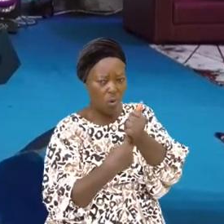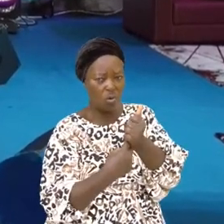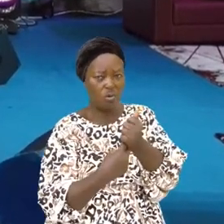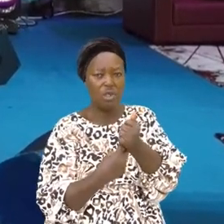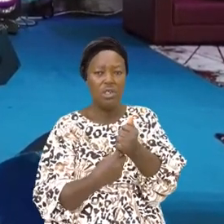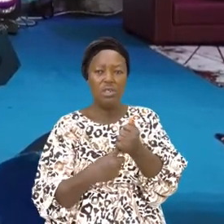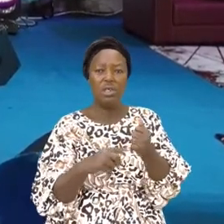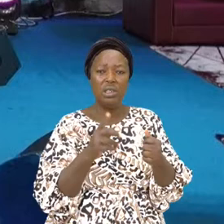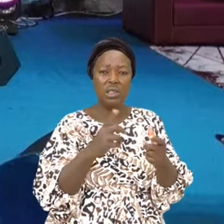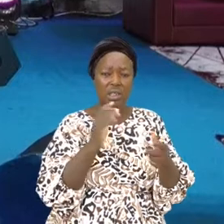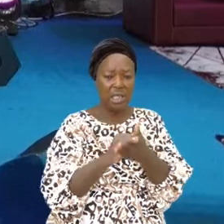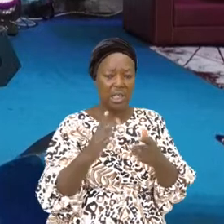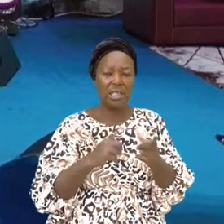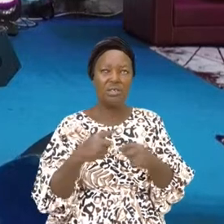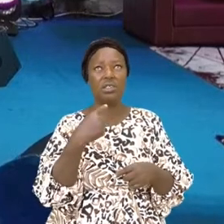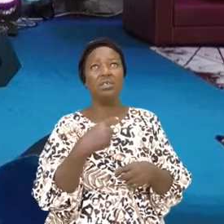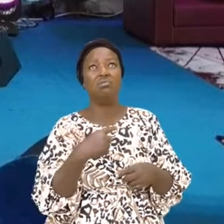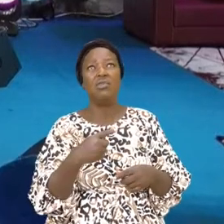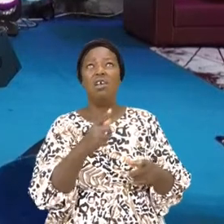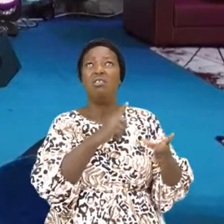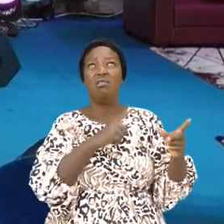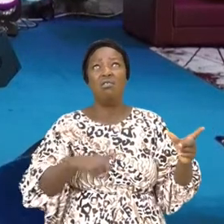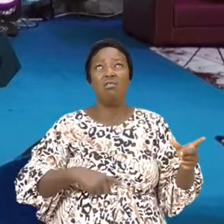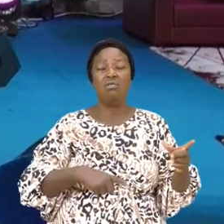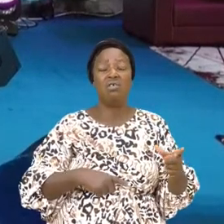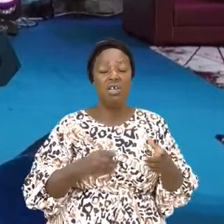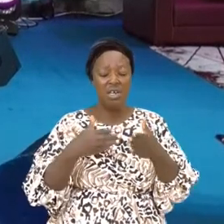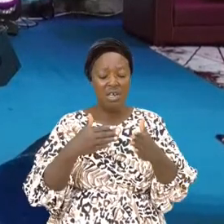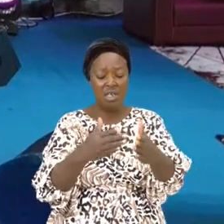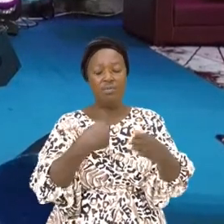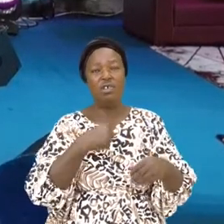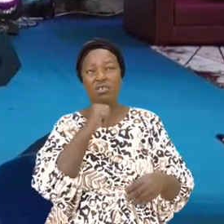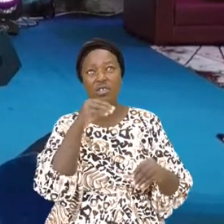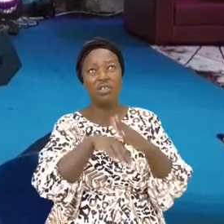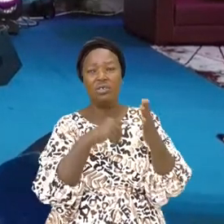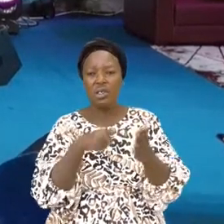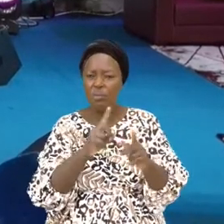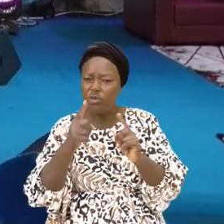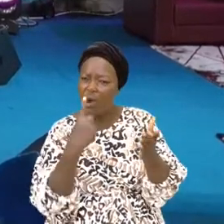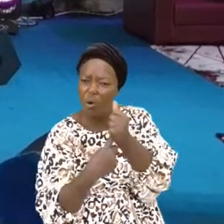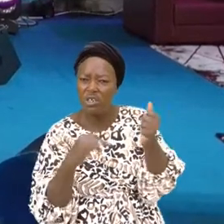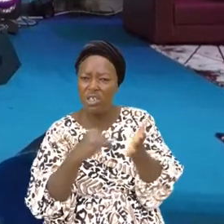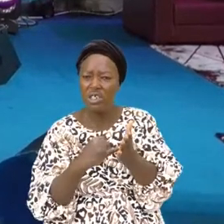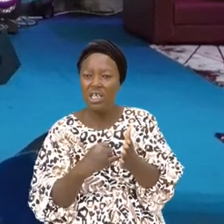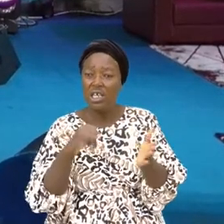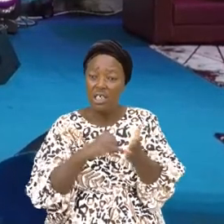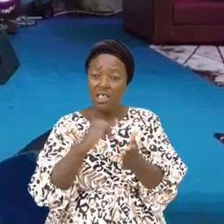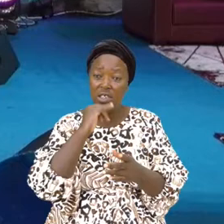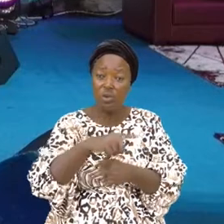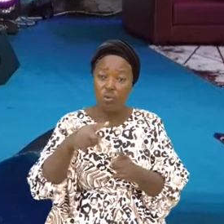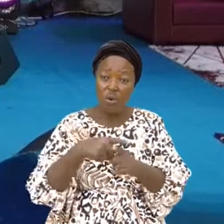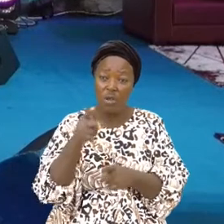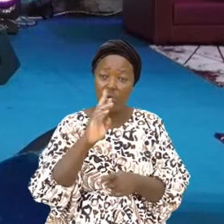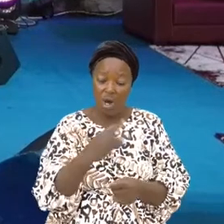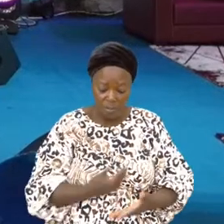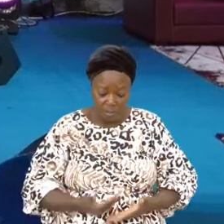thing and say, Lord, lead me not into this. What you are holding on to that is when you have been